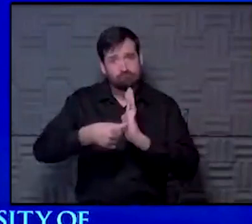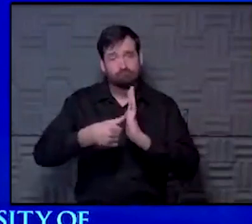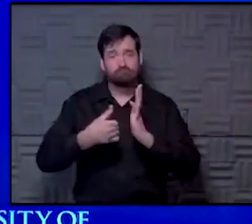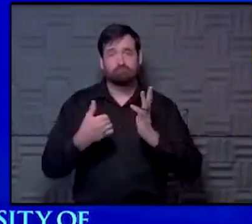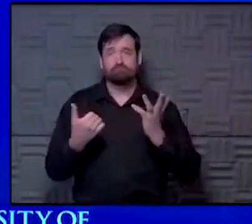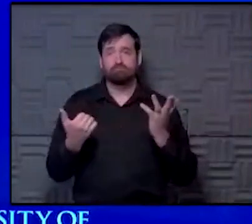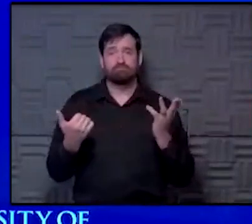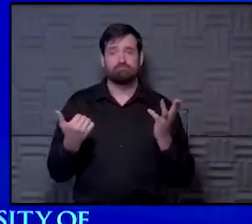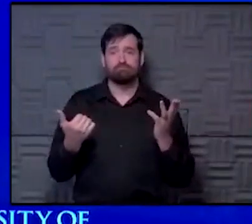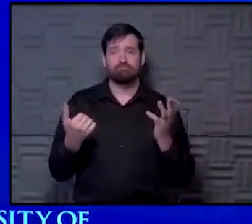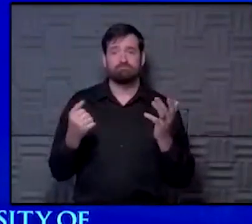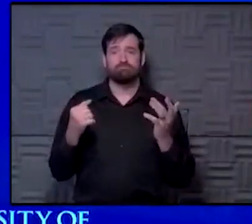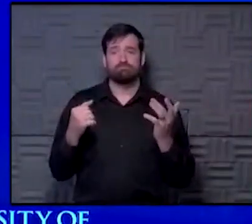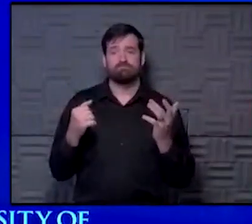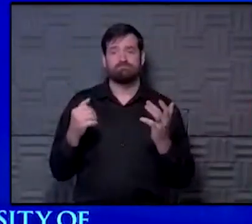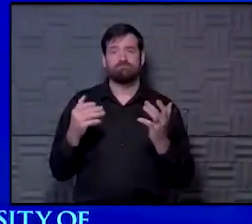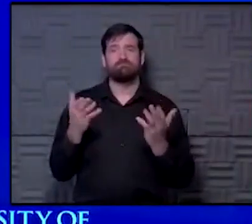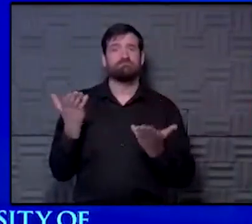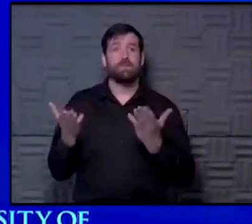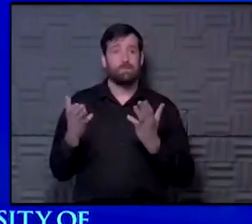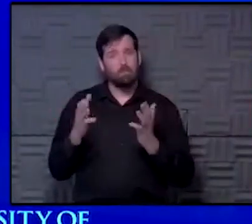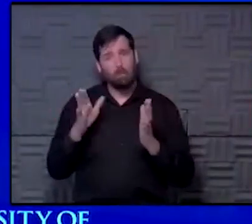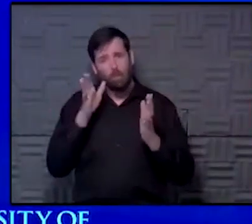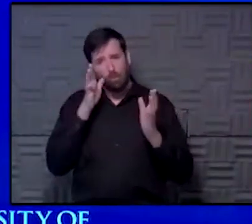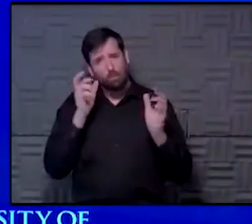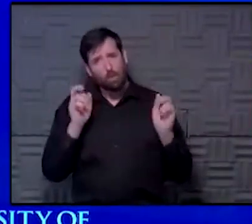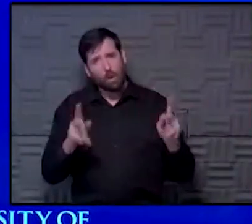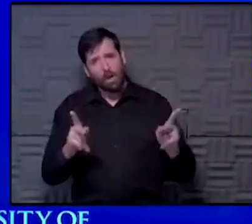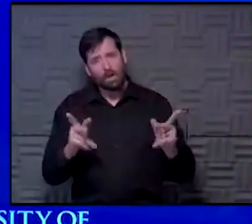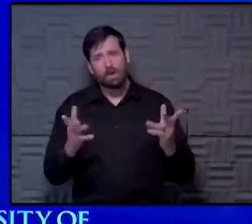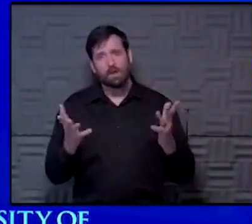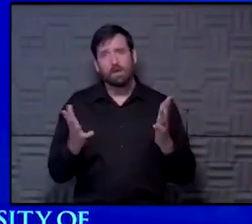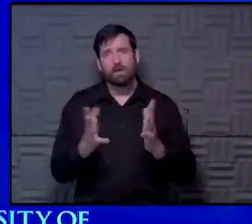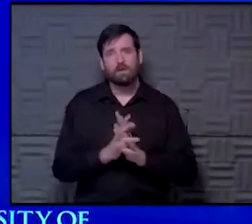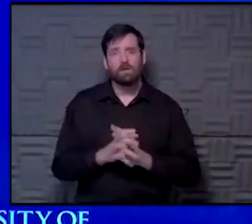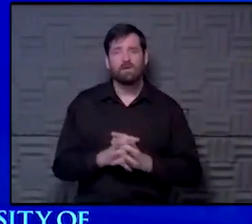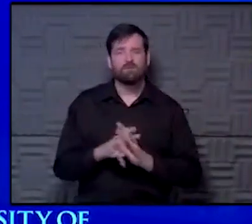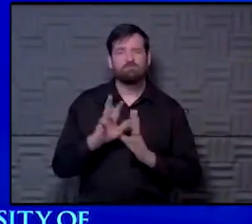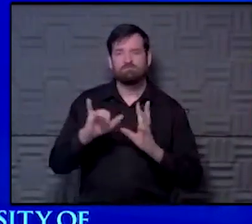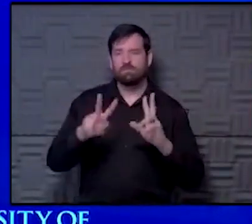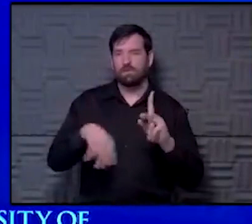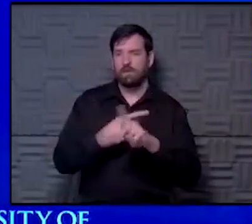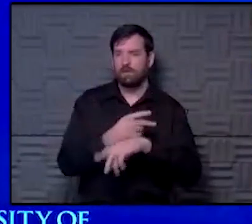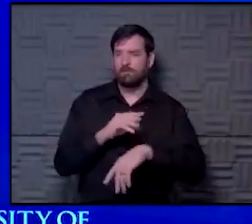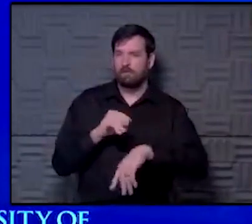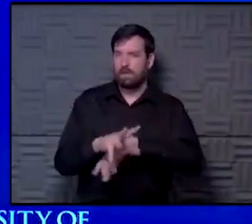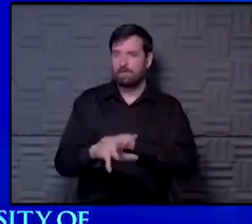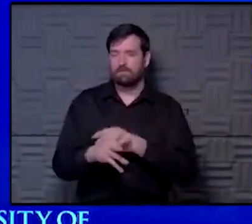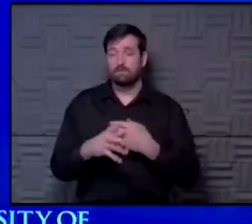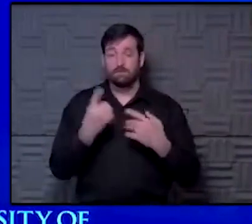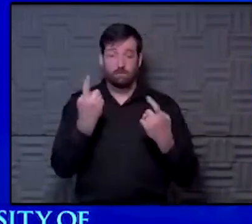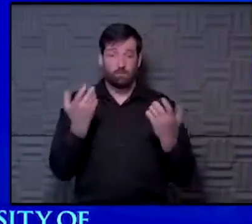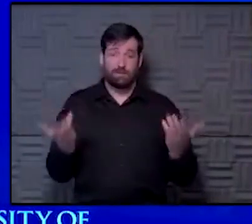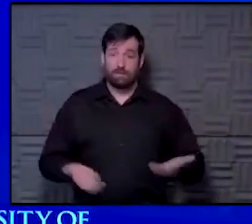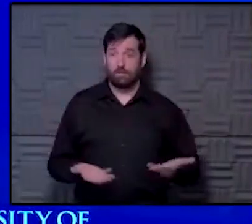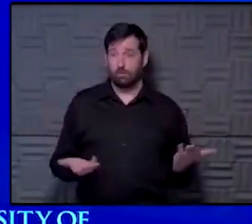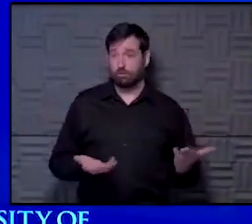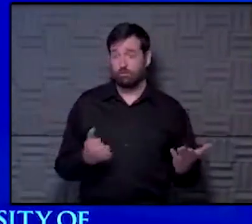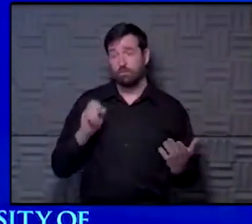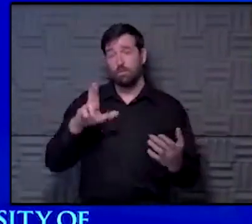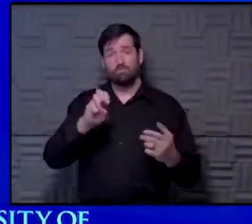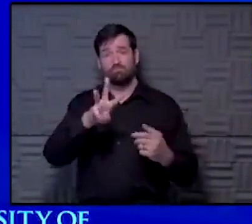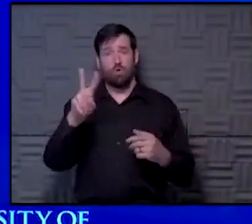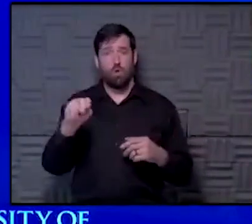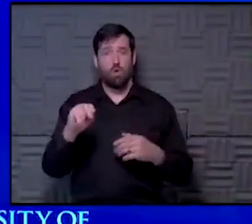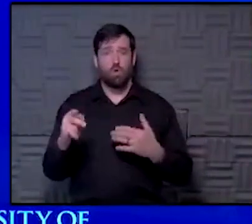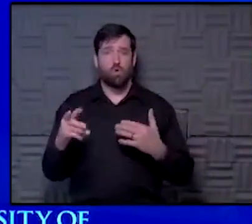or even just a little bit of a, it'll be okay sort of guidance, whether that be someone here at our health system or your own